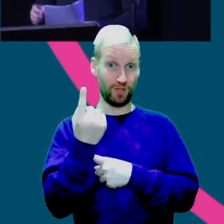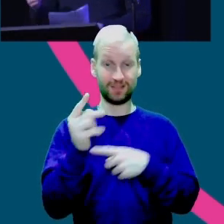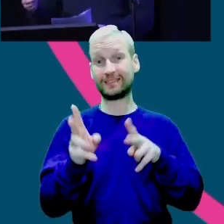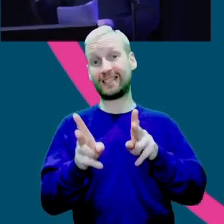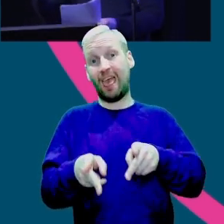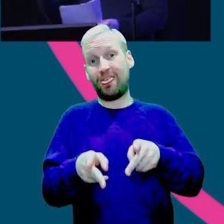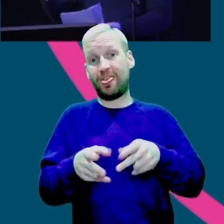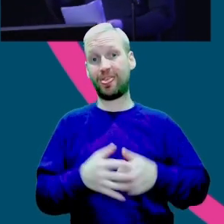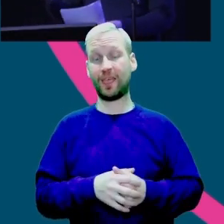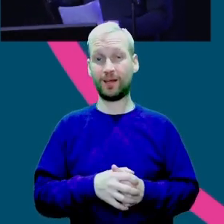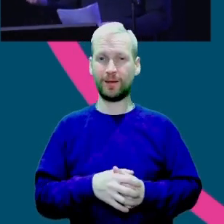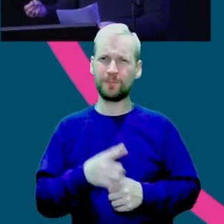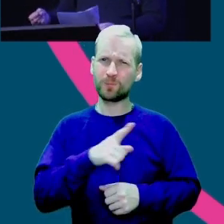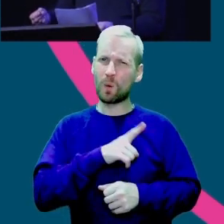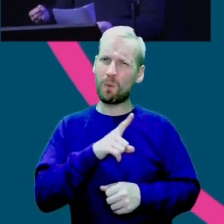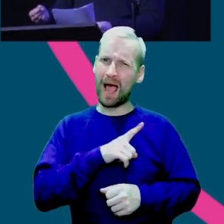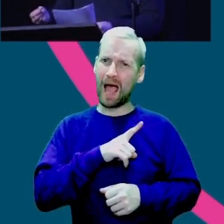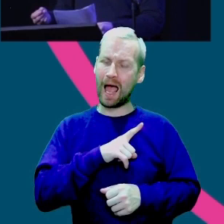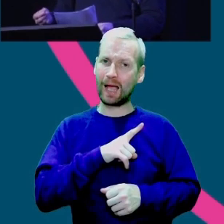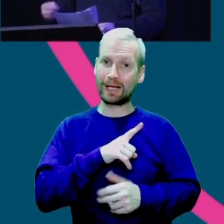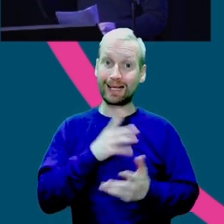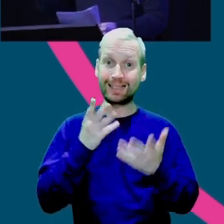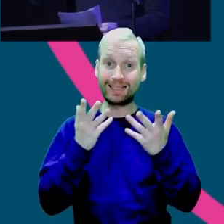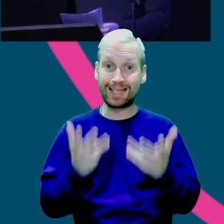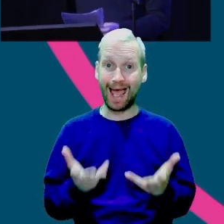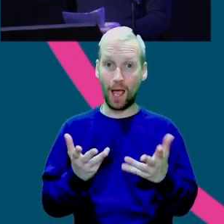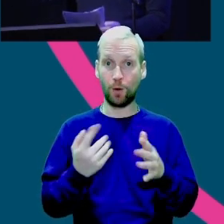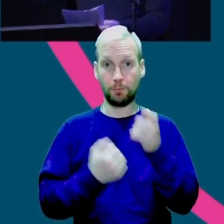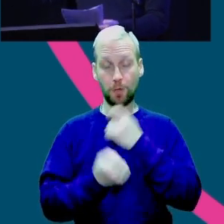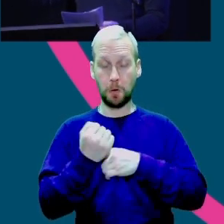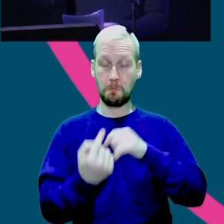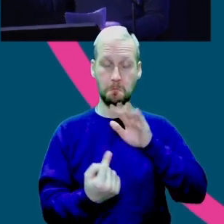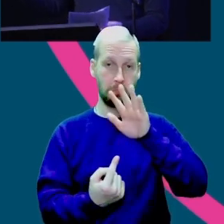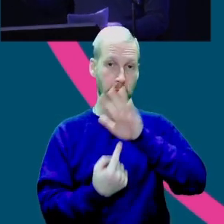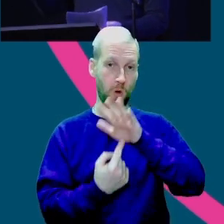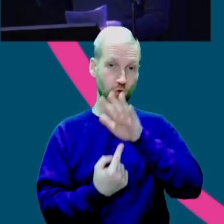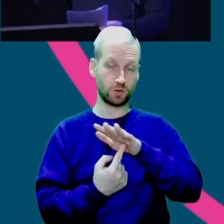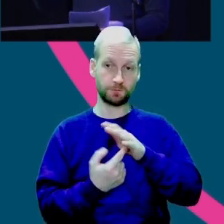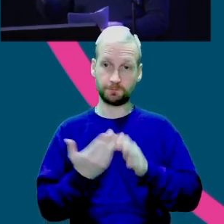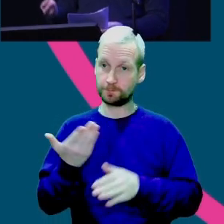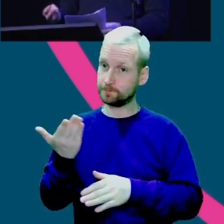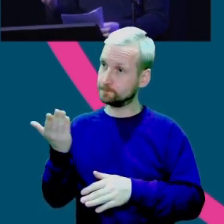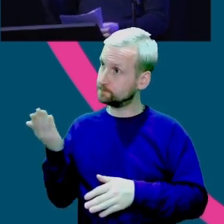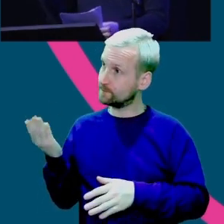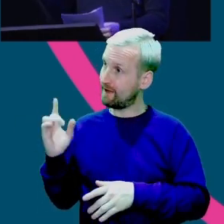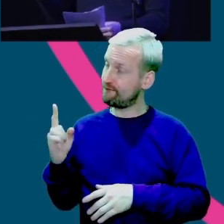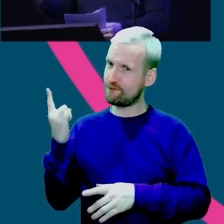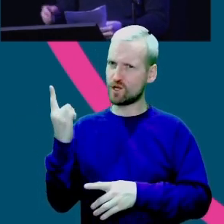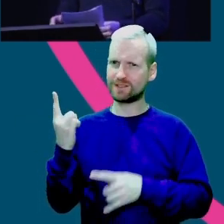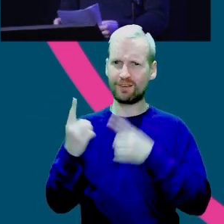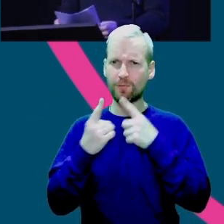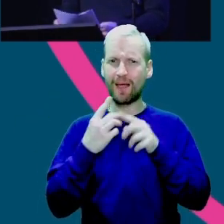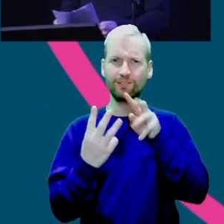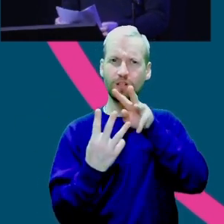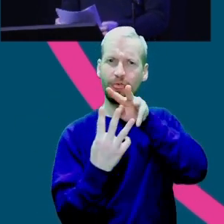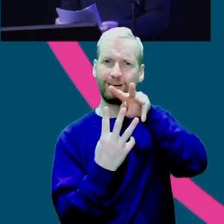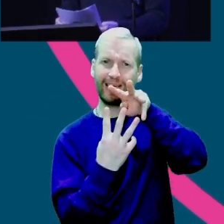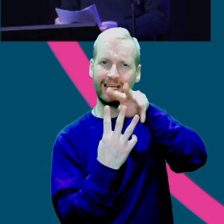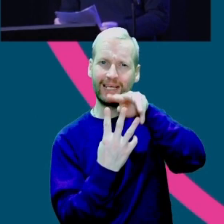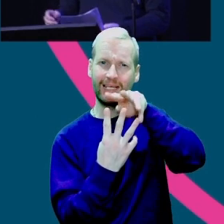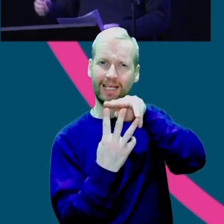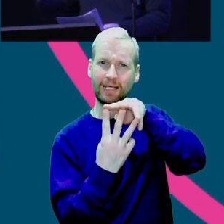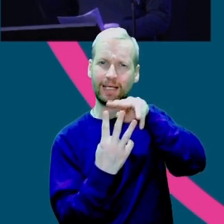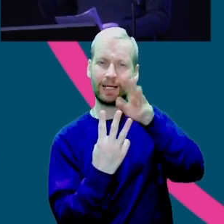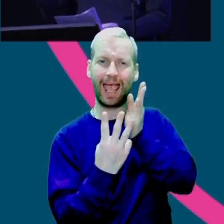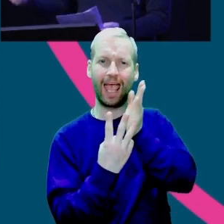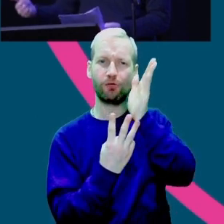Why is it a particular pinch point now? So in this first slide, hopefully you can see 3 main pillars of